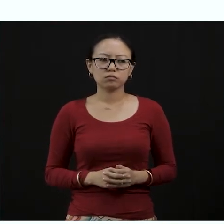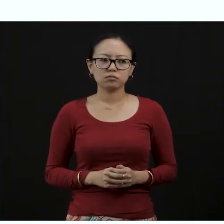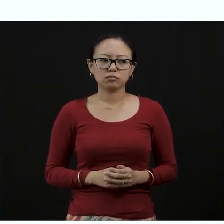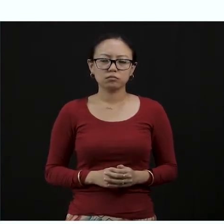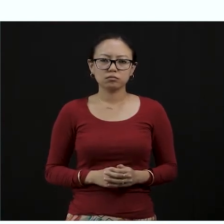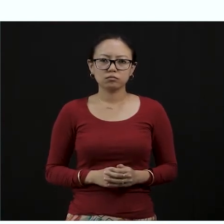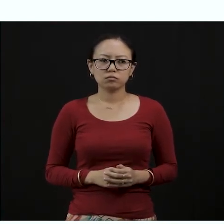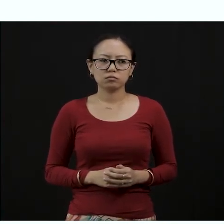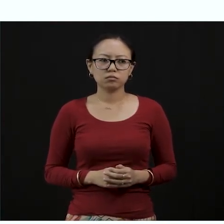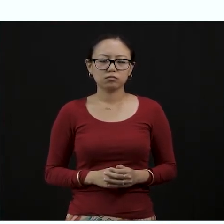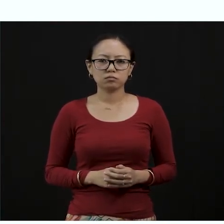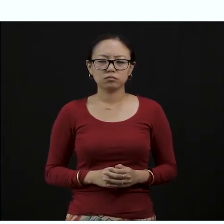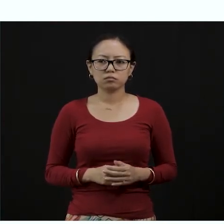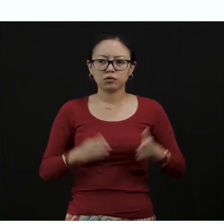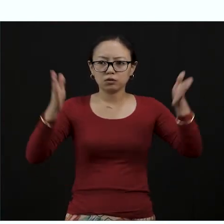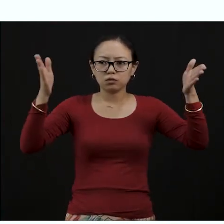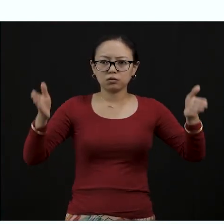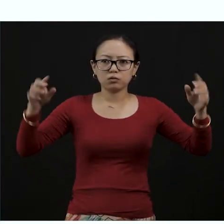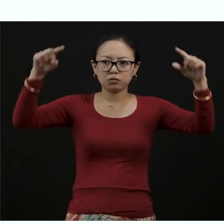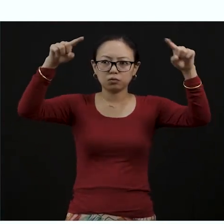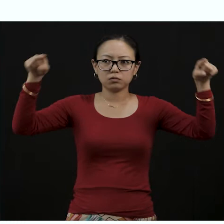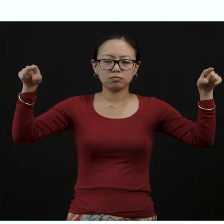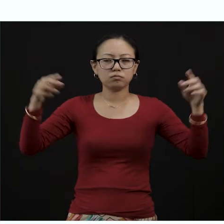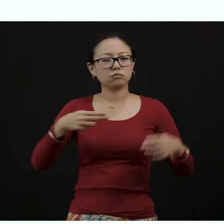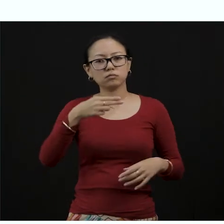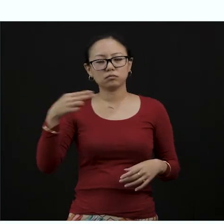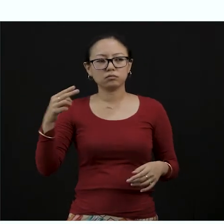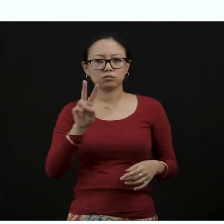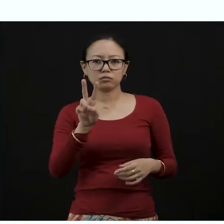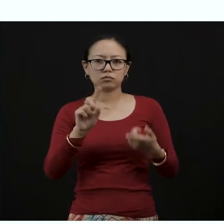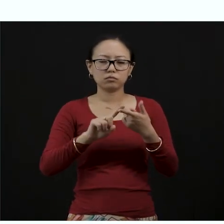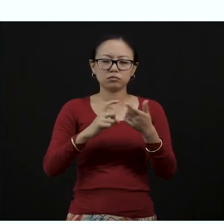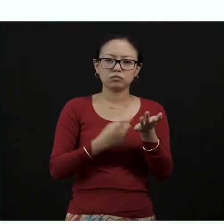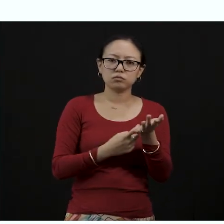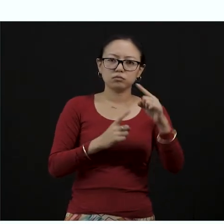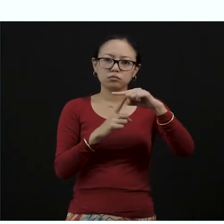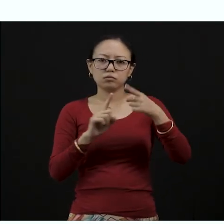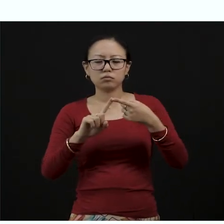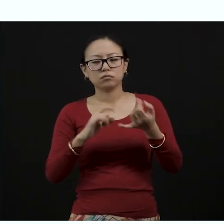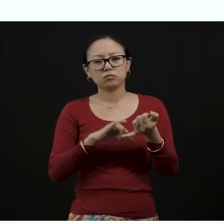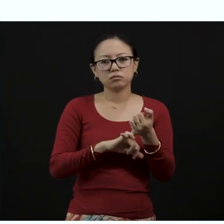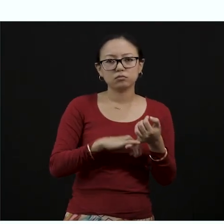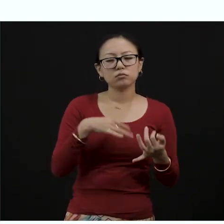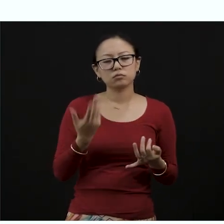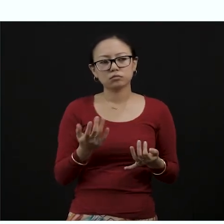And the corners are called the vertices, corners or the vertices. So in cuboid we have 6